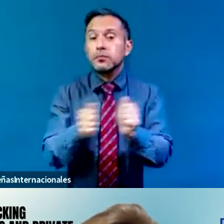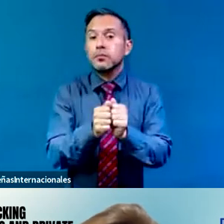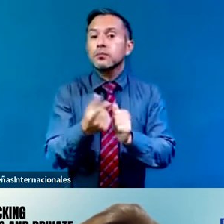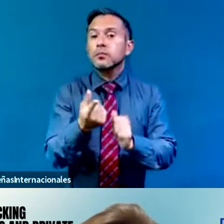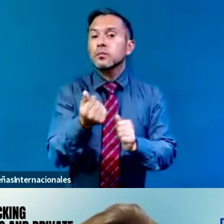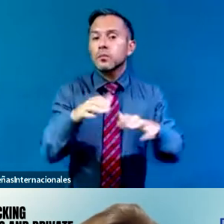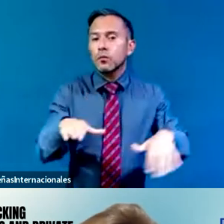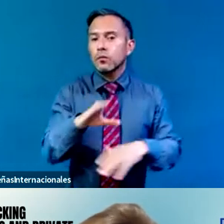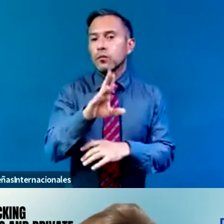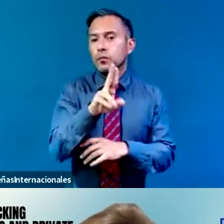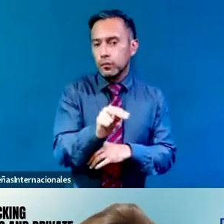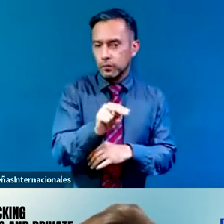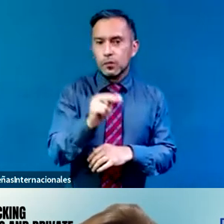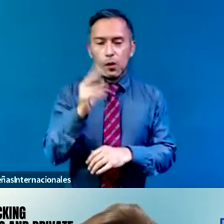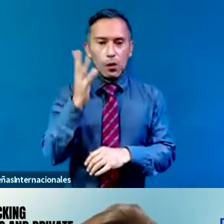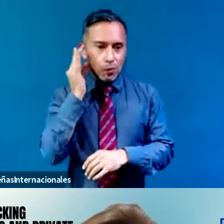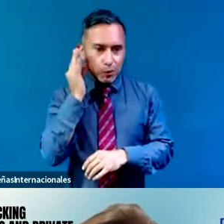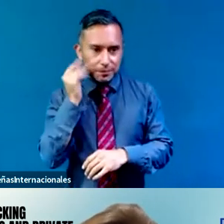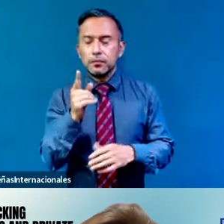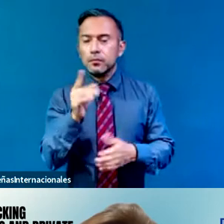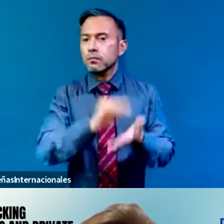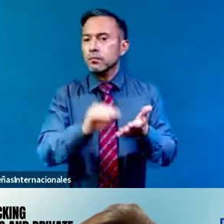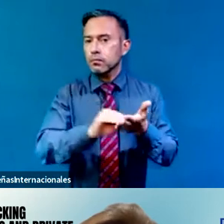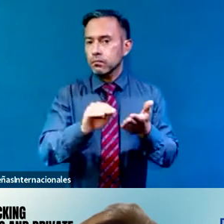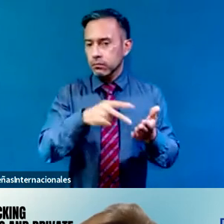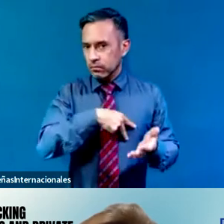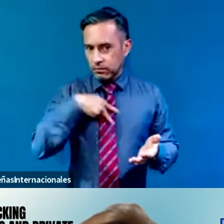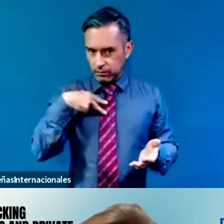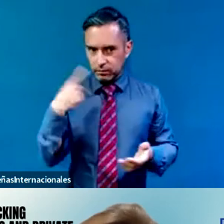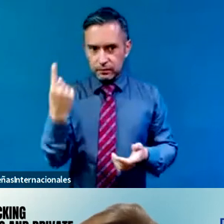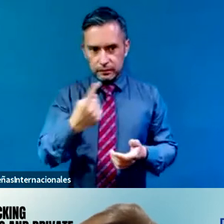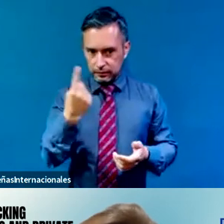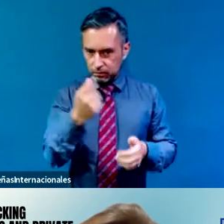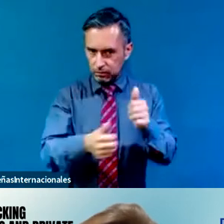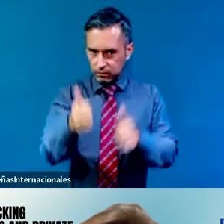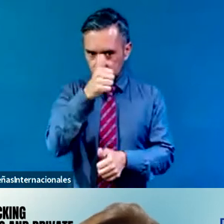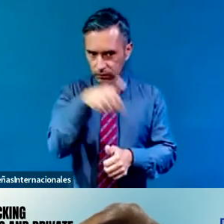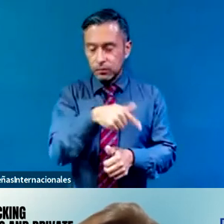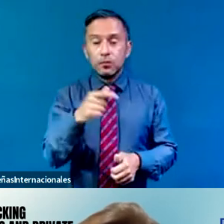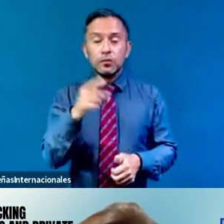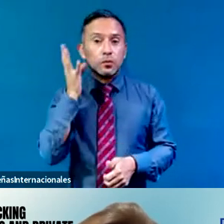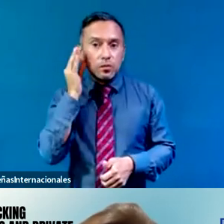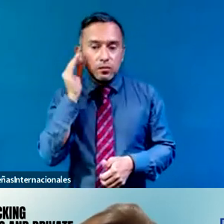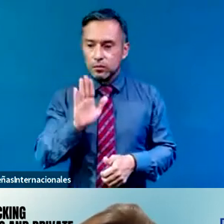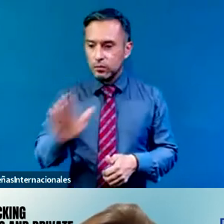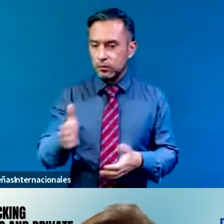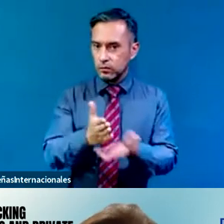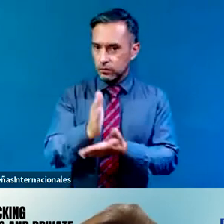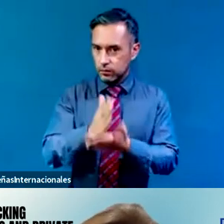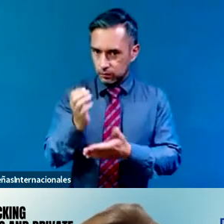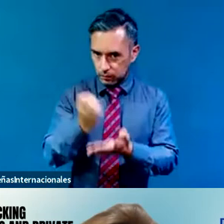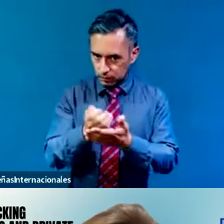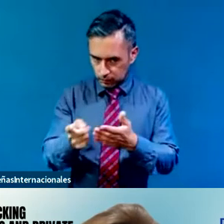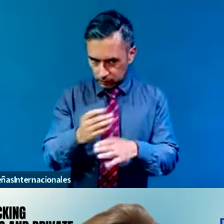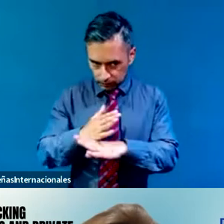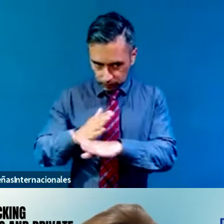Inclusive Finance, Queen Maxima, the Better Than Cash Alliance, and the Women's World Banking launched a global advocacy campaign with